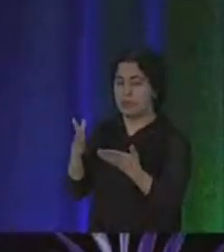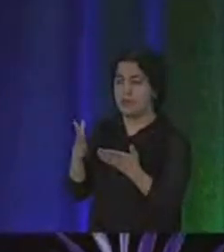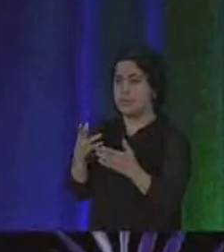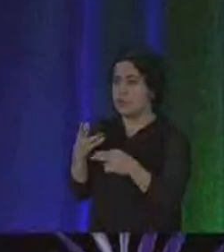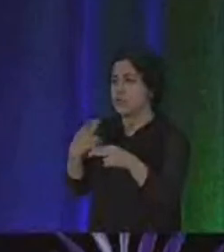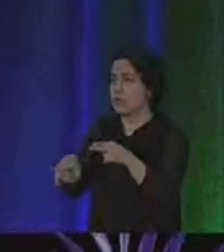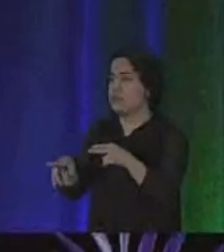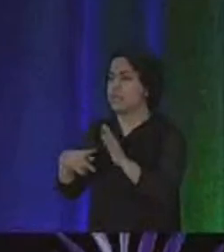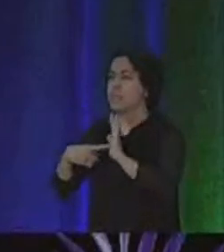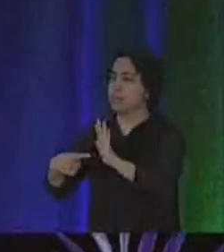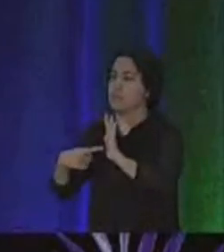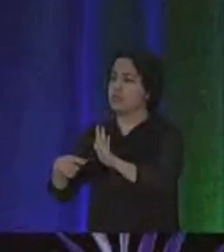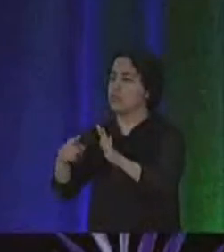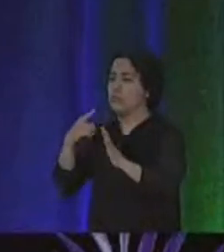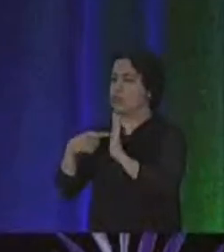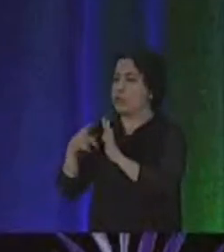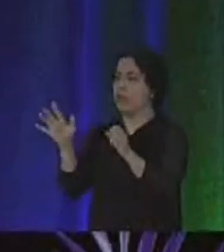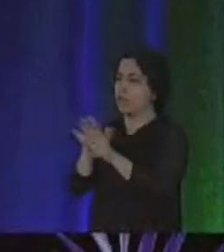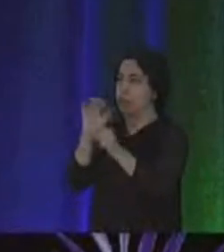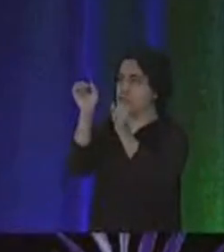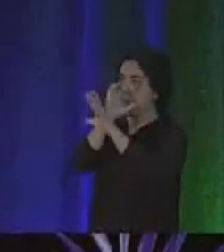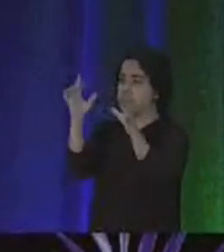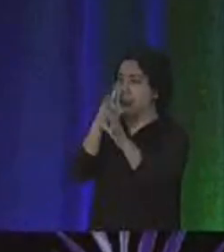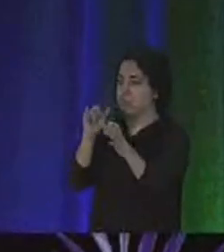end to show you sort of the full picture.